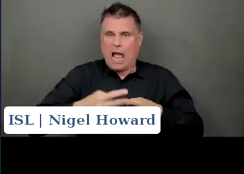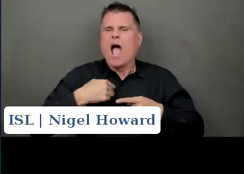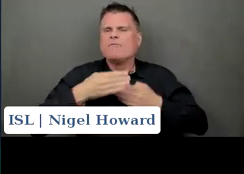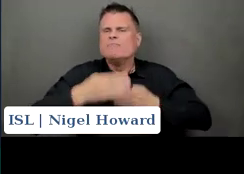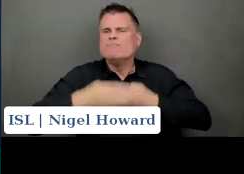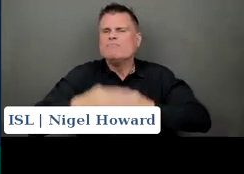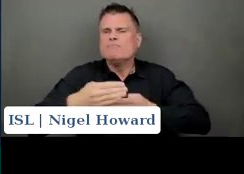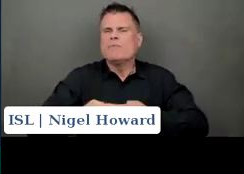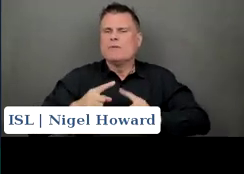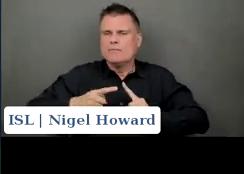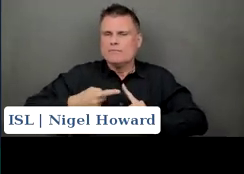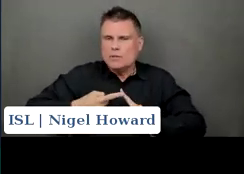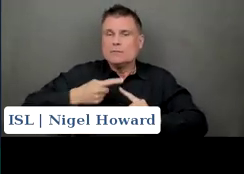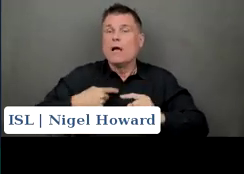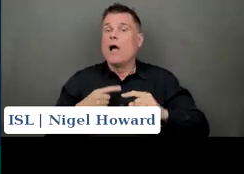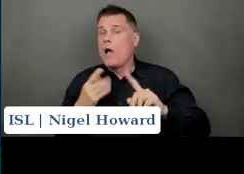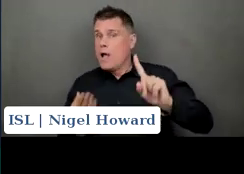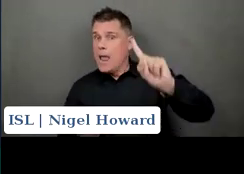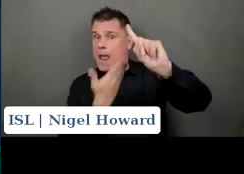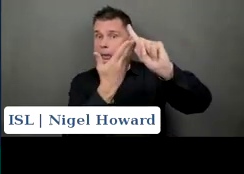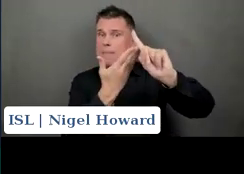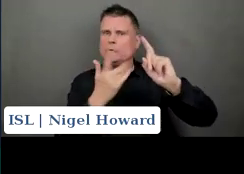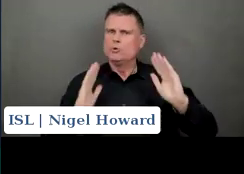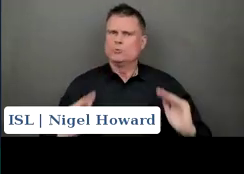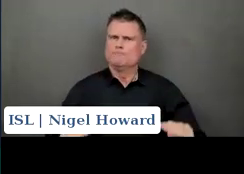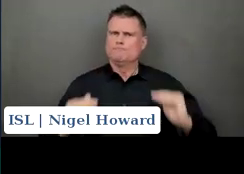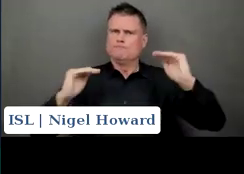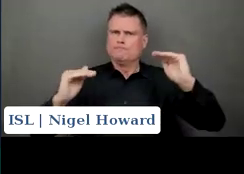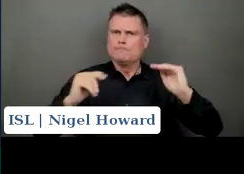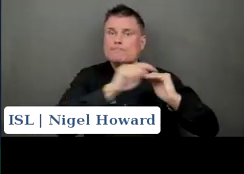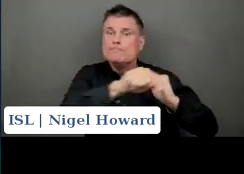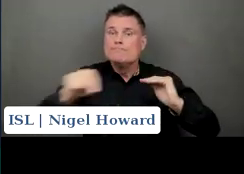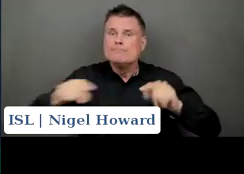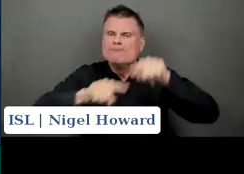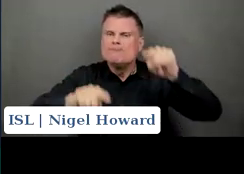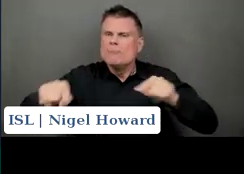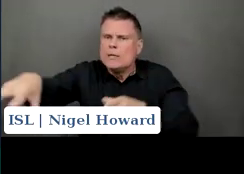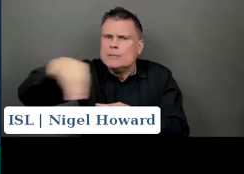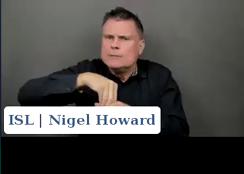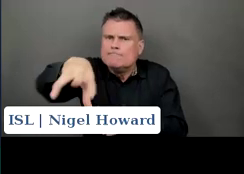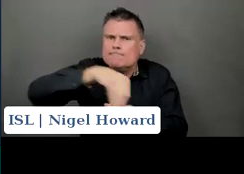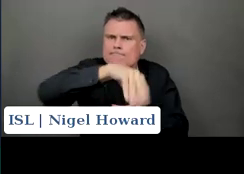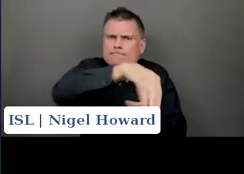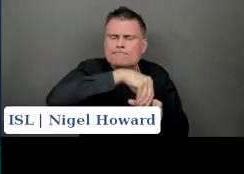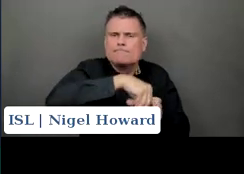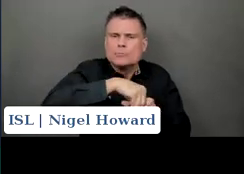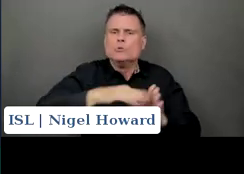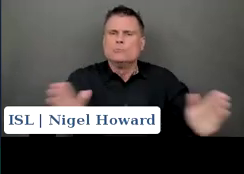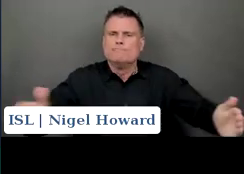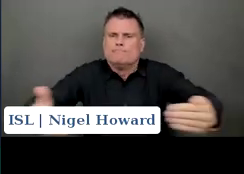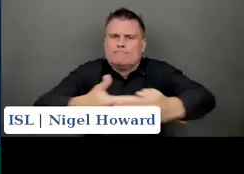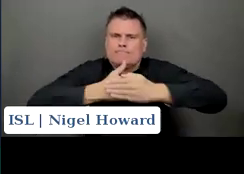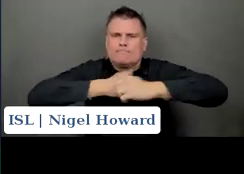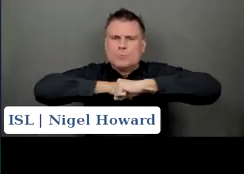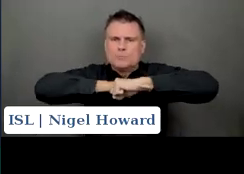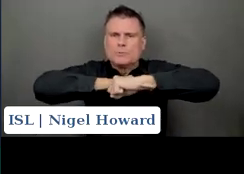Protection Systems, Participation and Inclusion of Persons with Disabilities. Now, this series was created following